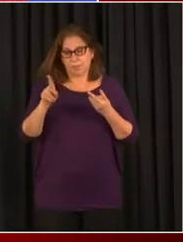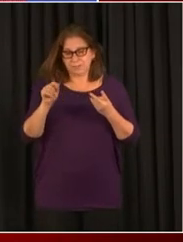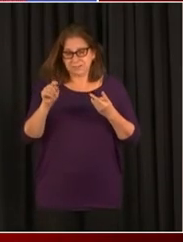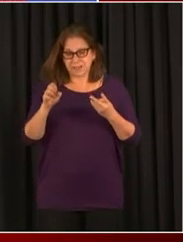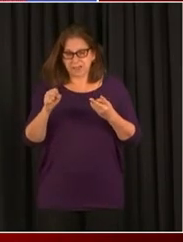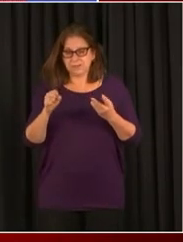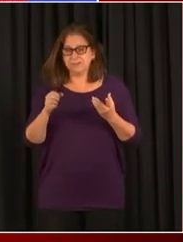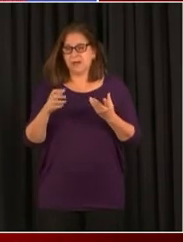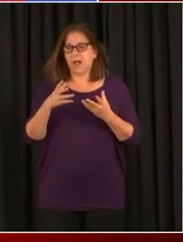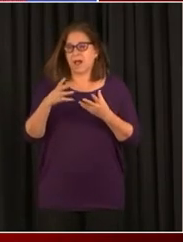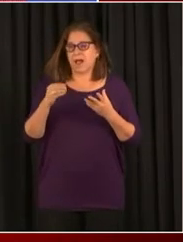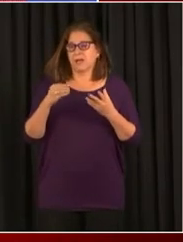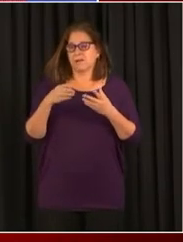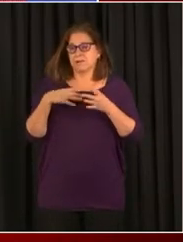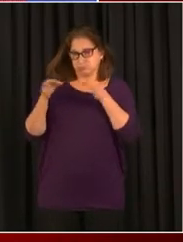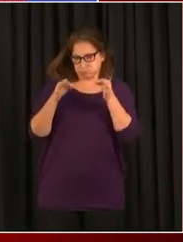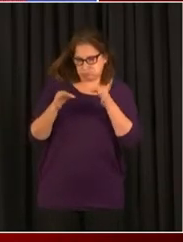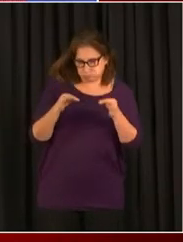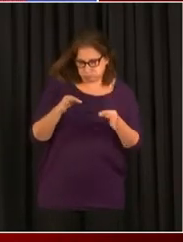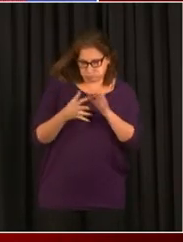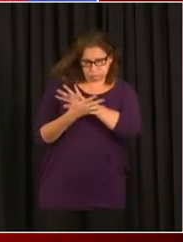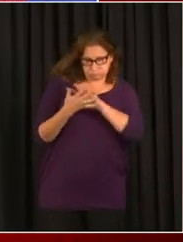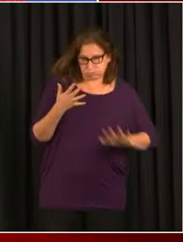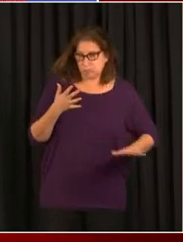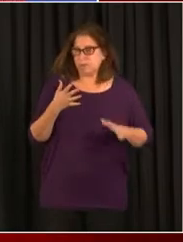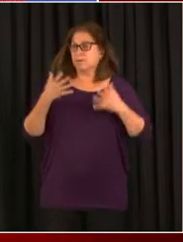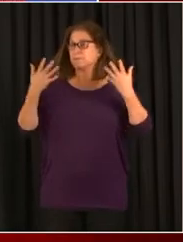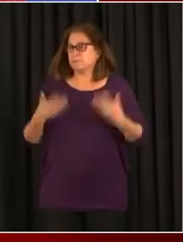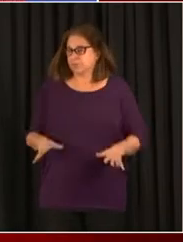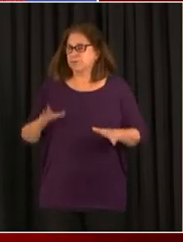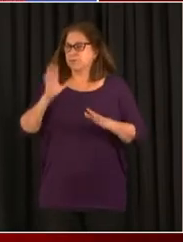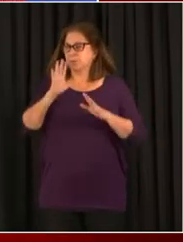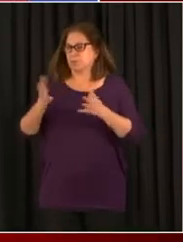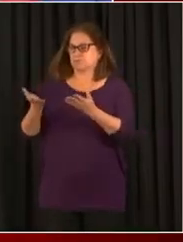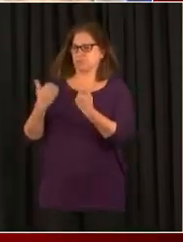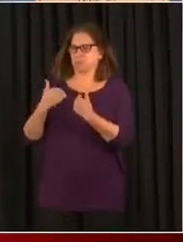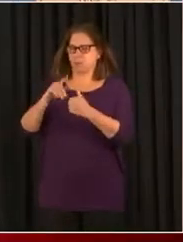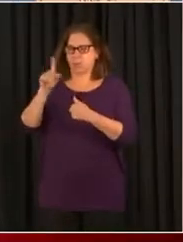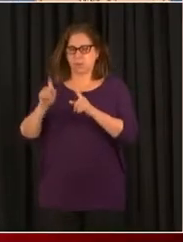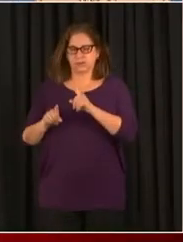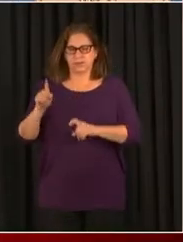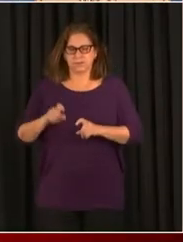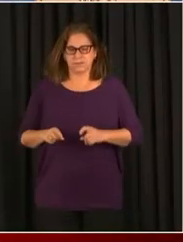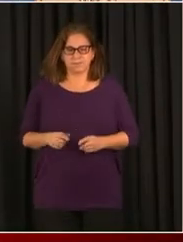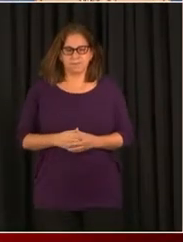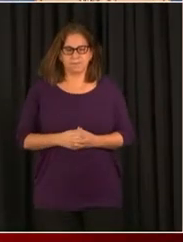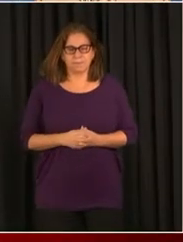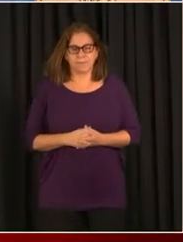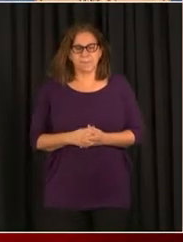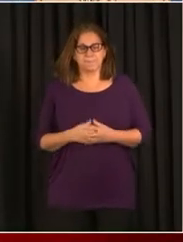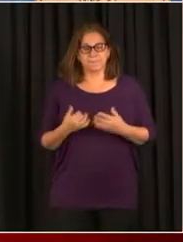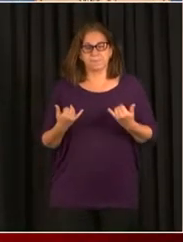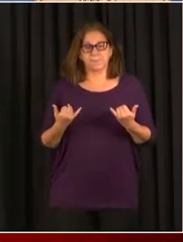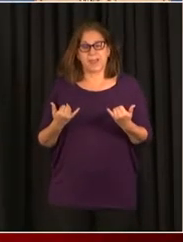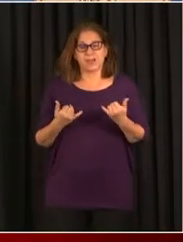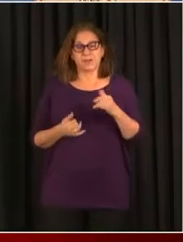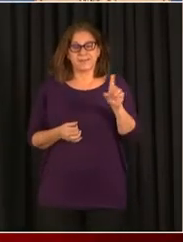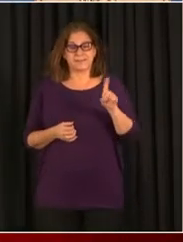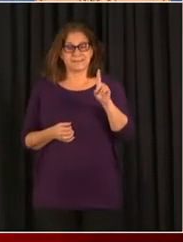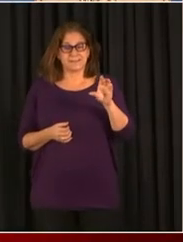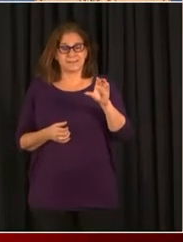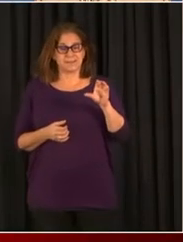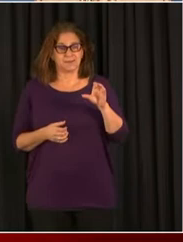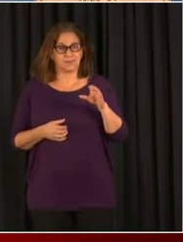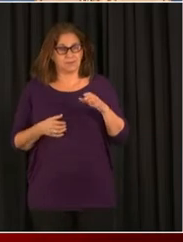to remind DC residents that early voting begins tomorrow. In-person